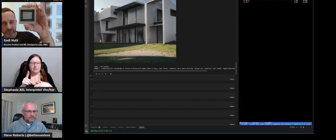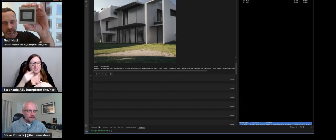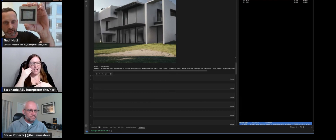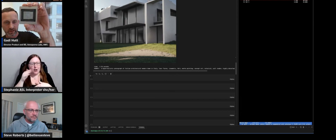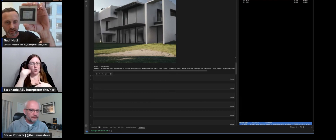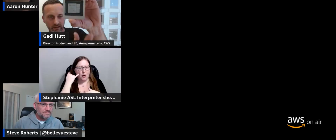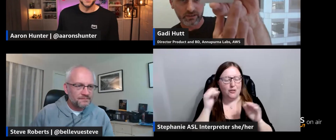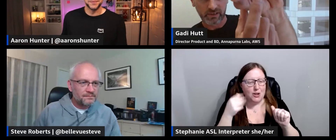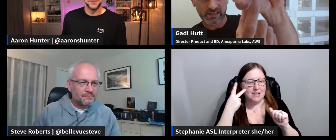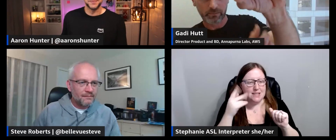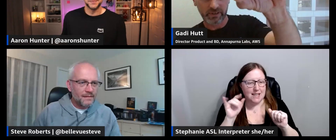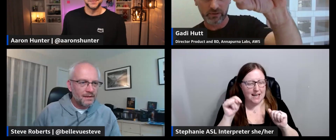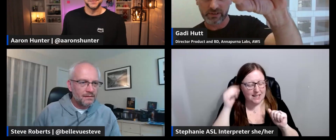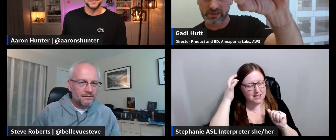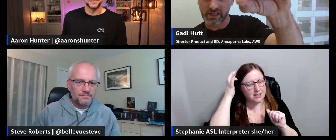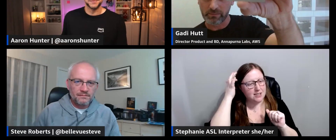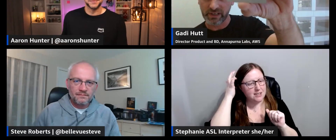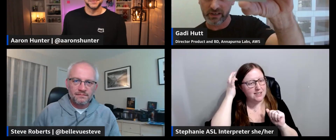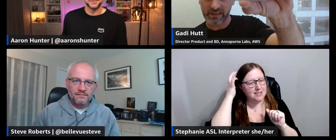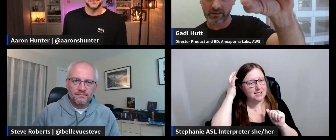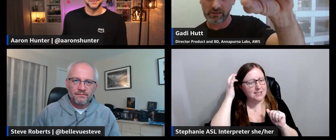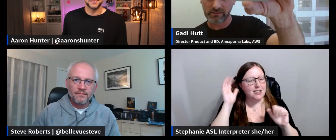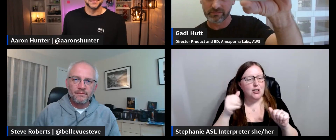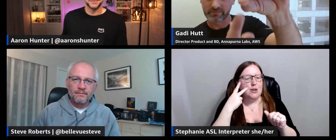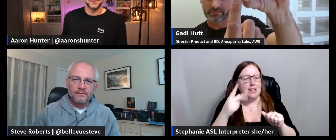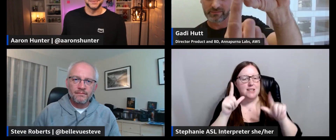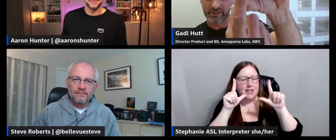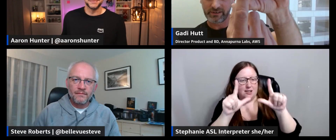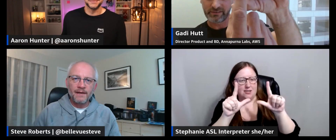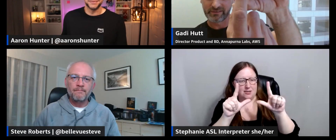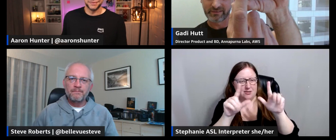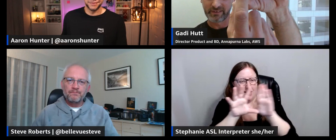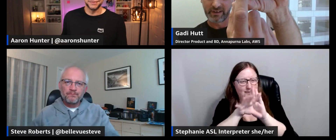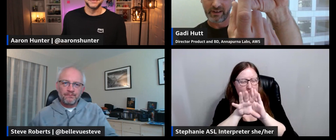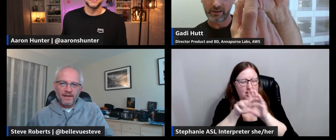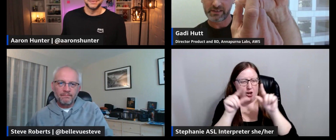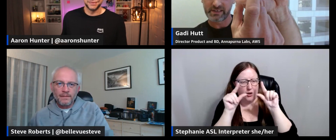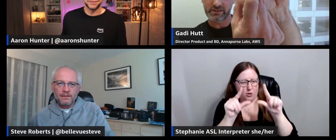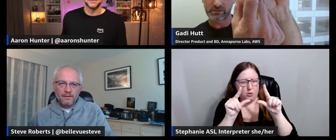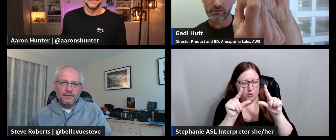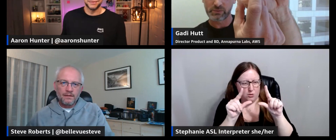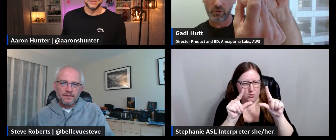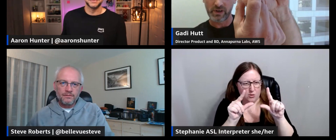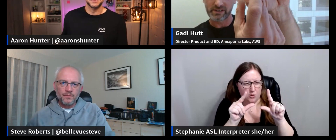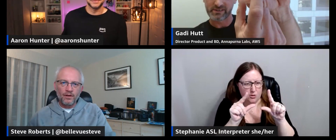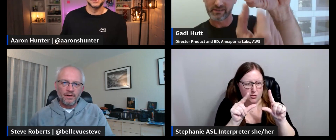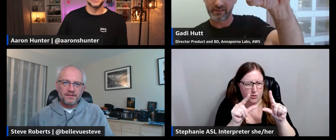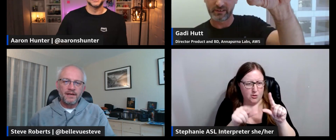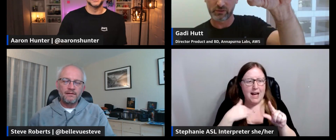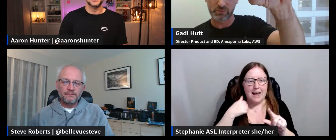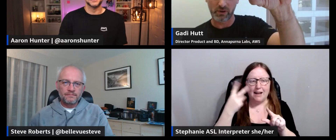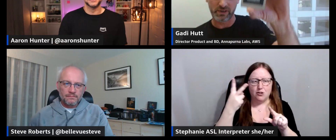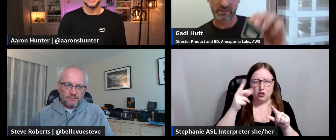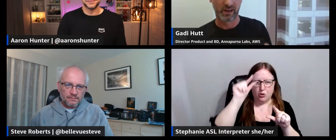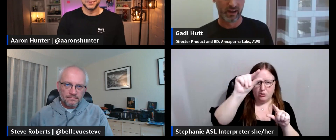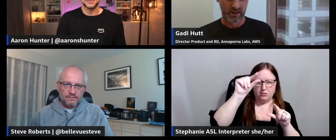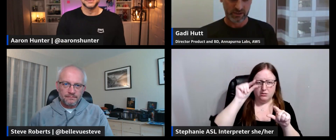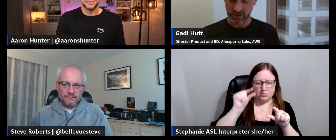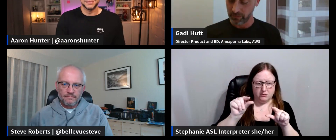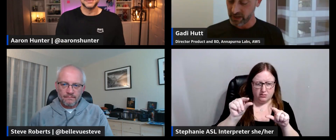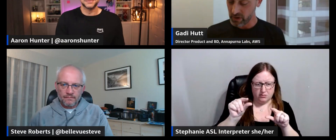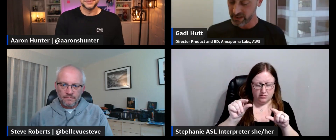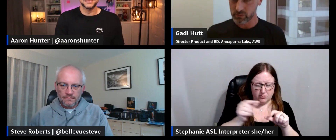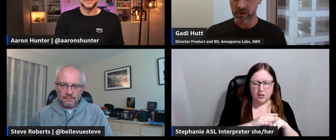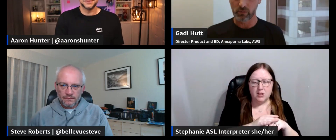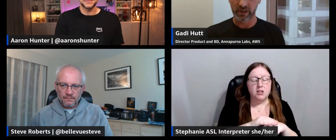easy to see. Let me know. So you can see a big rectangle. Yeah. Yeah. You can see two smaller ones. Yeah. Small ones.